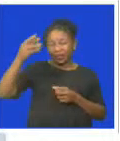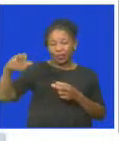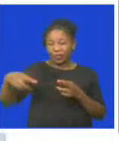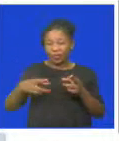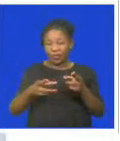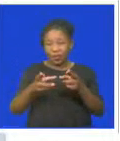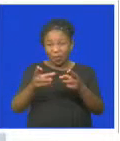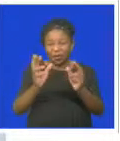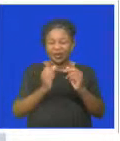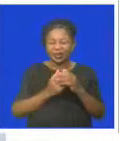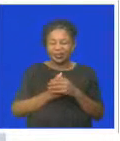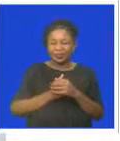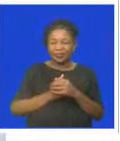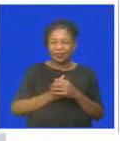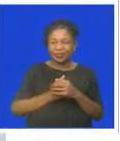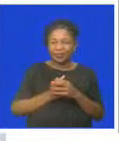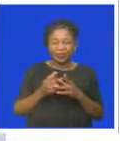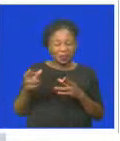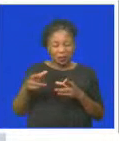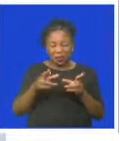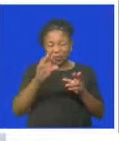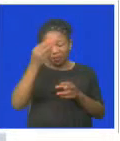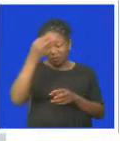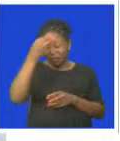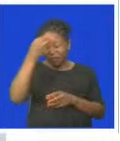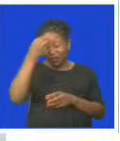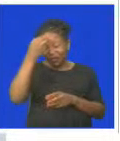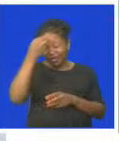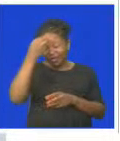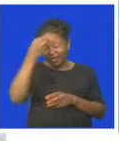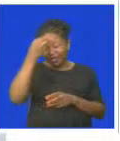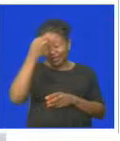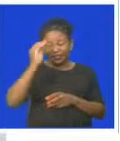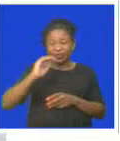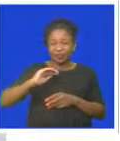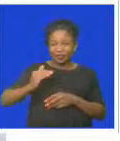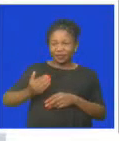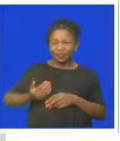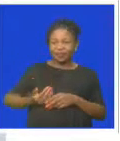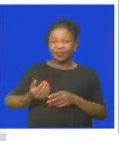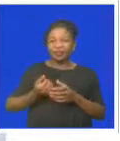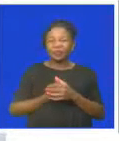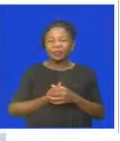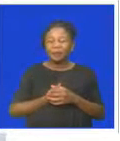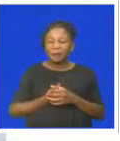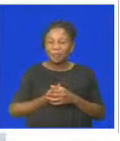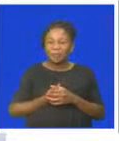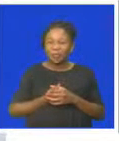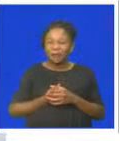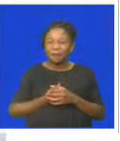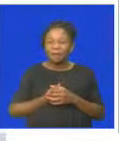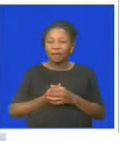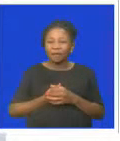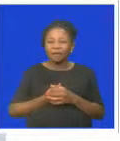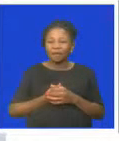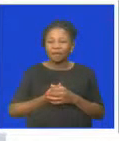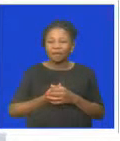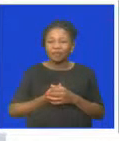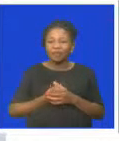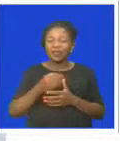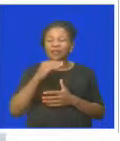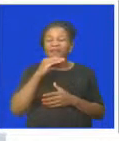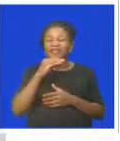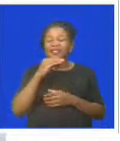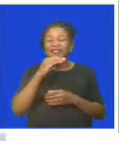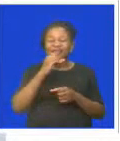car. A car for police. This car is for police. Which means that lady is a